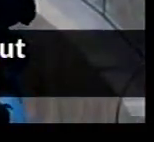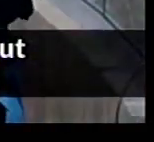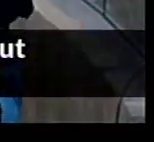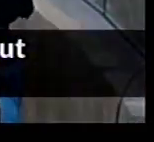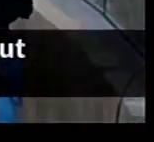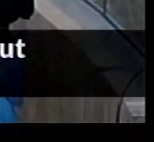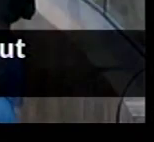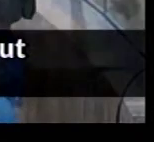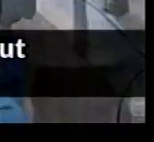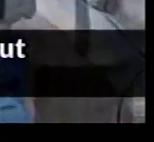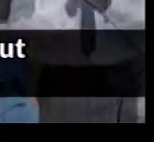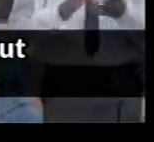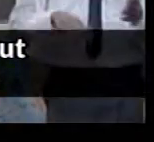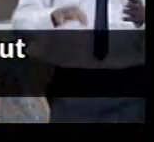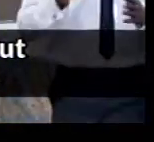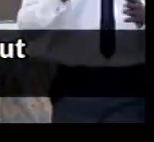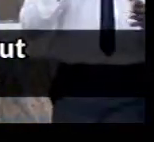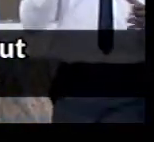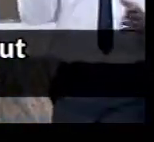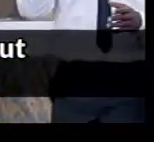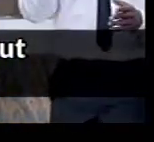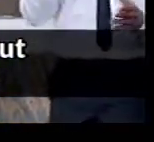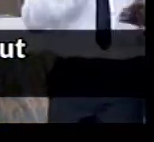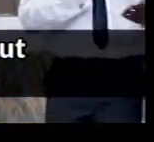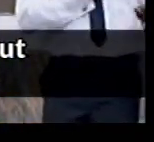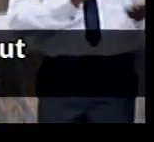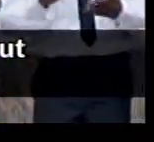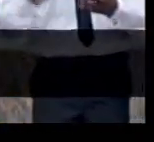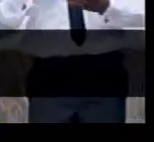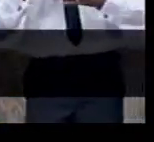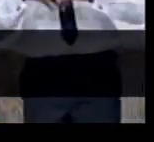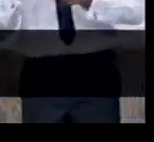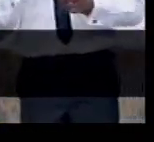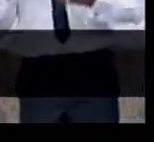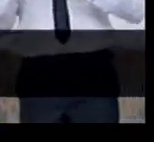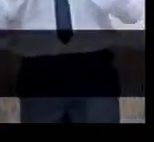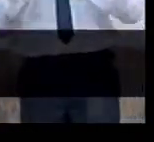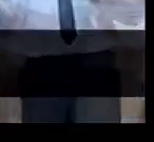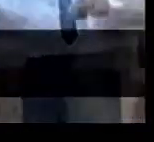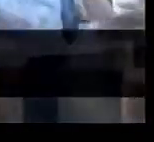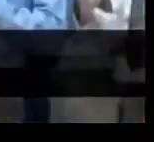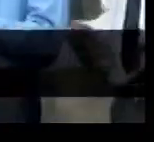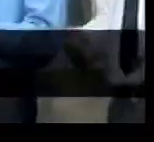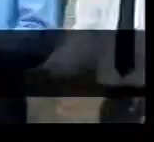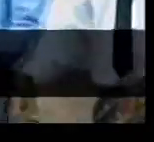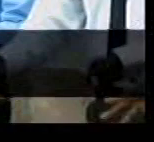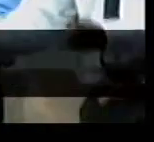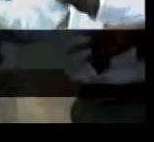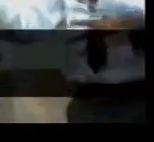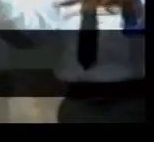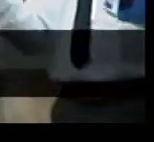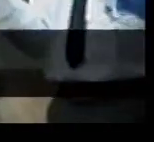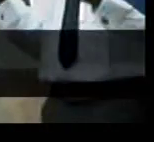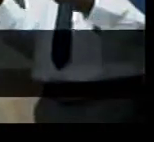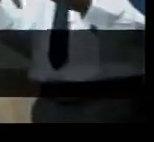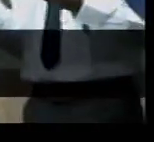grace. I'm so glad that I found out He would bring me out and show me the way.